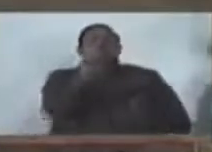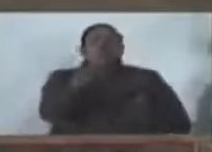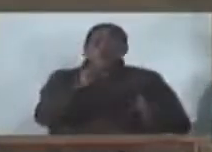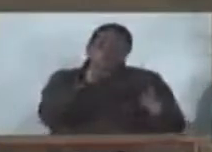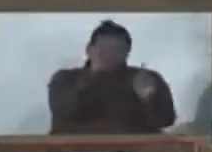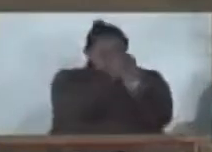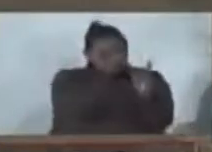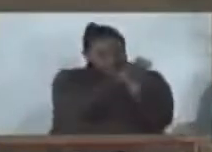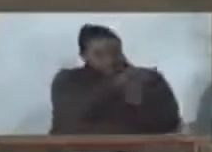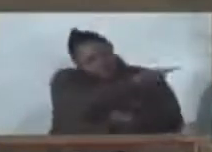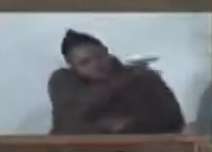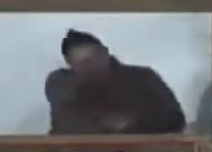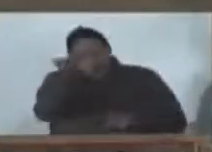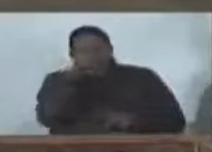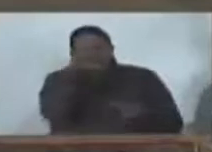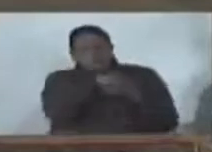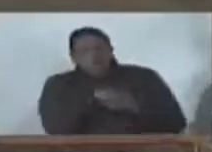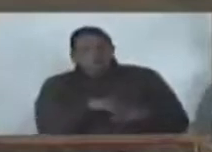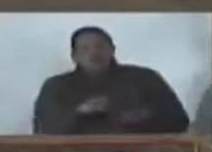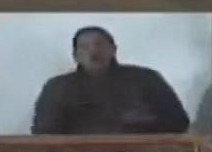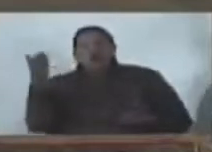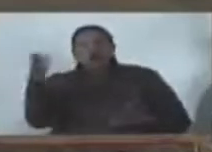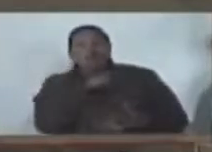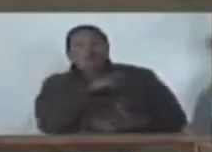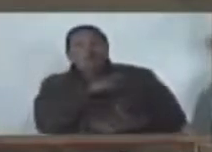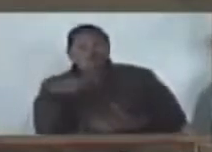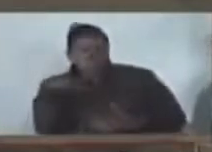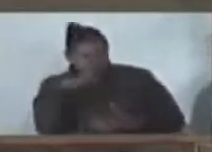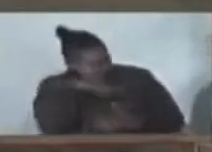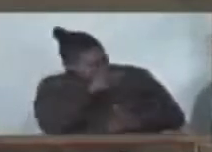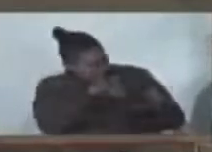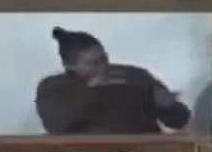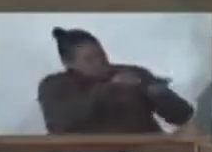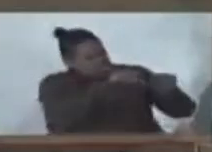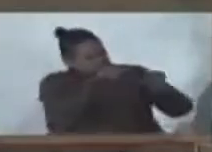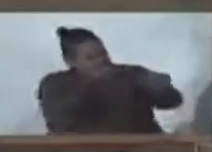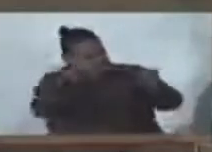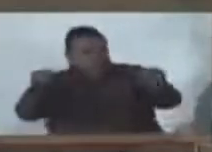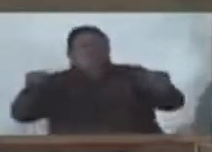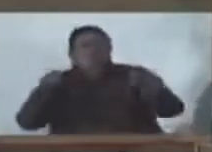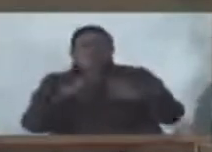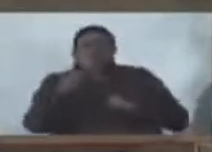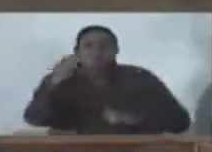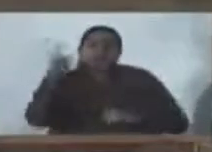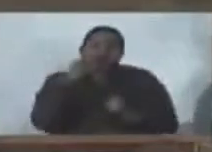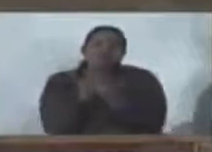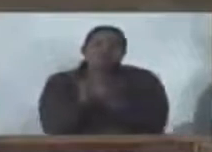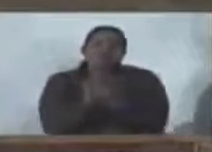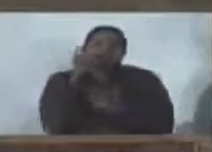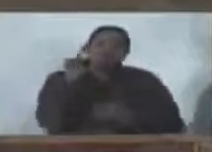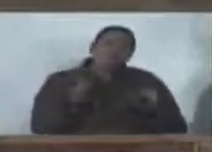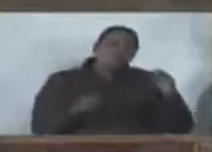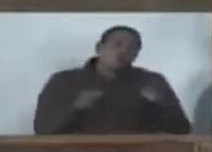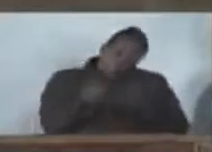the brutes, help the security forces to find them, and provide evidence for the courts to put